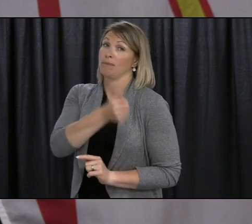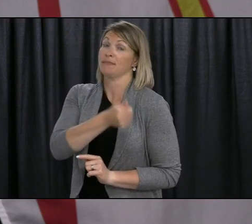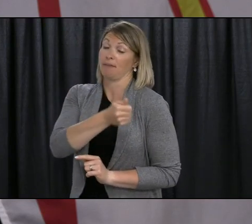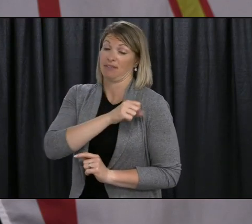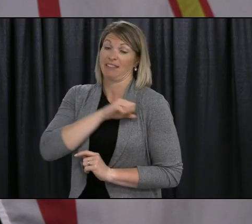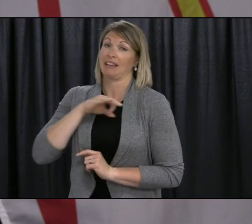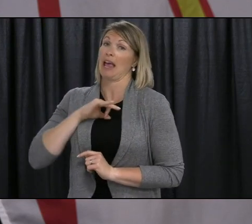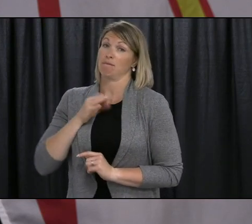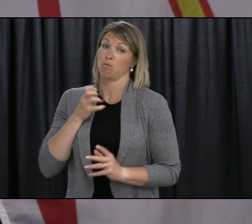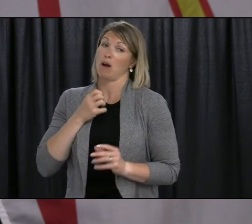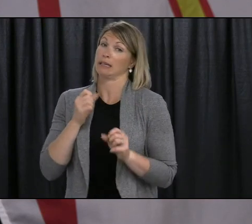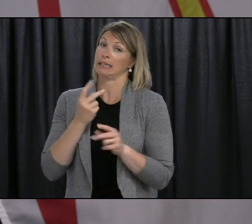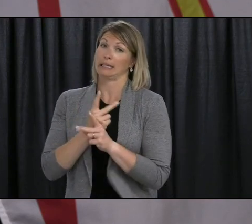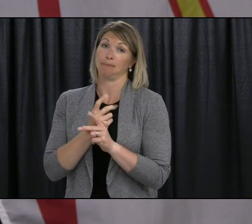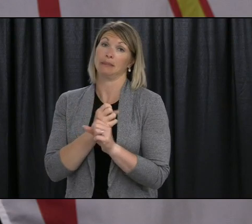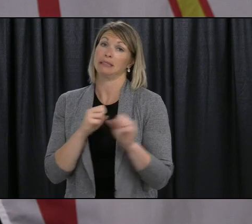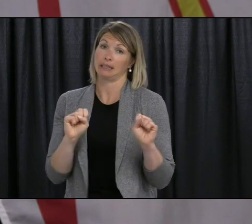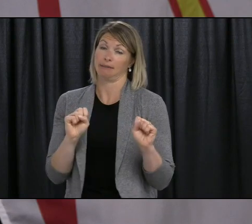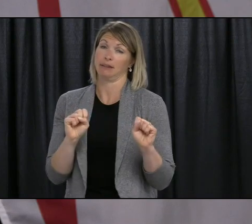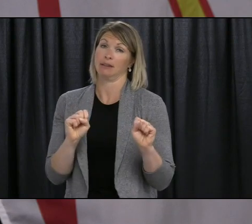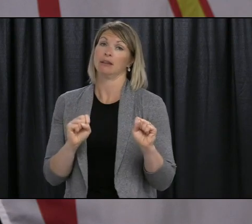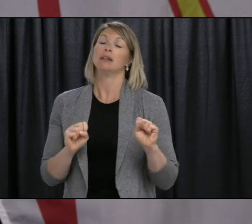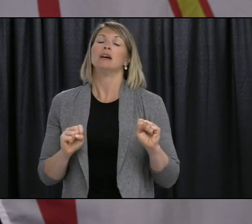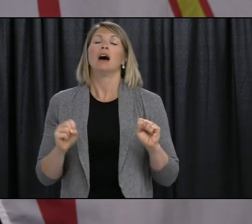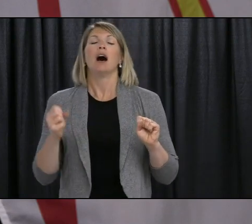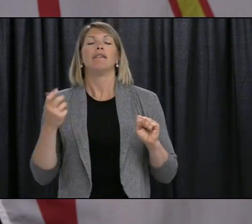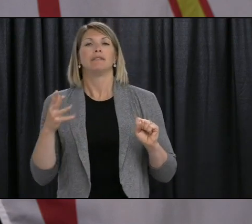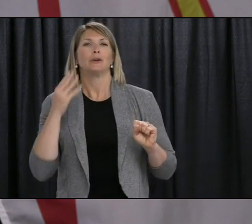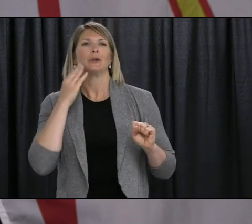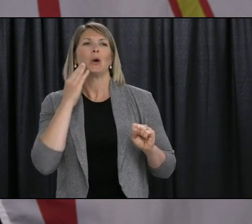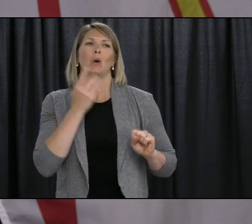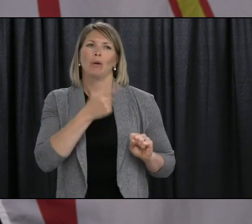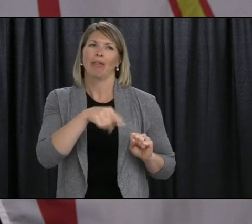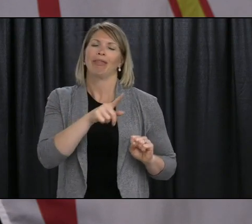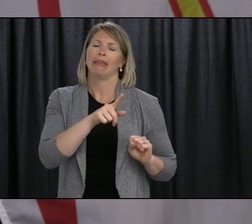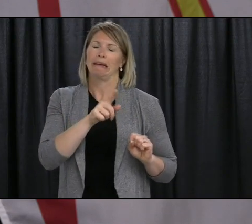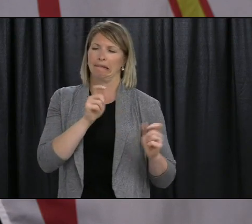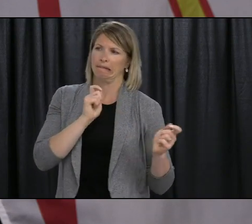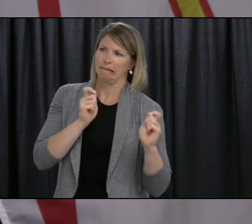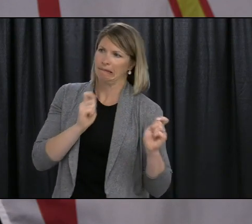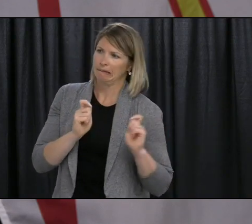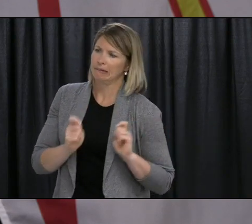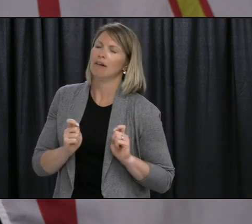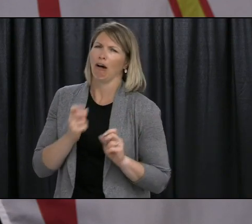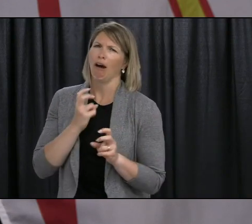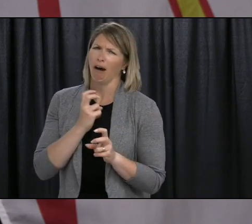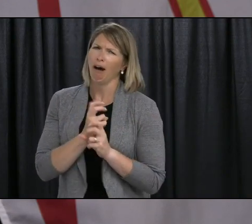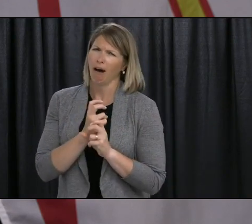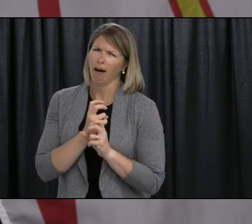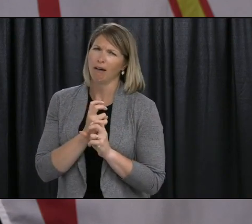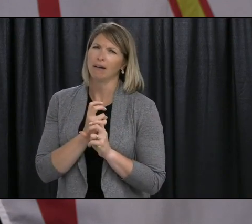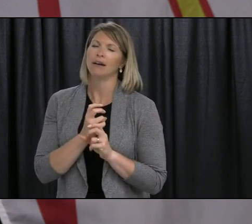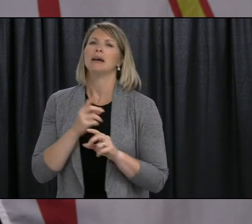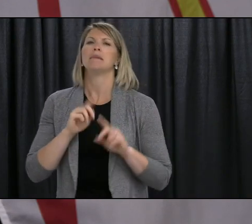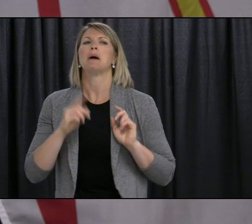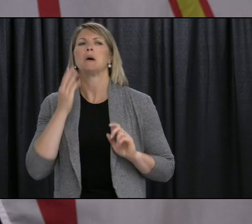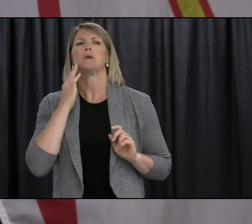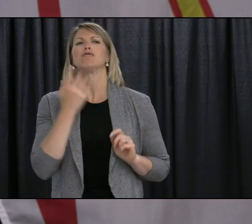So. Yes, there will be some challenges, I'm sure, but I think certainly